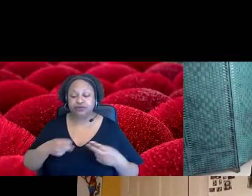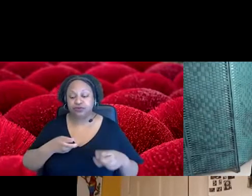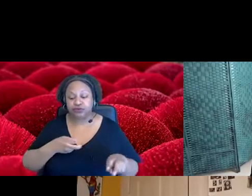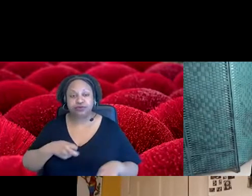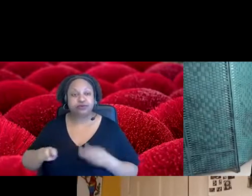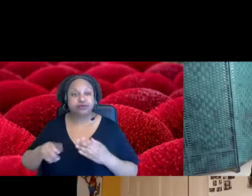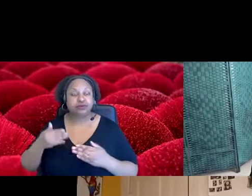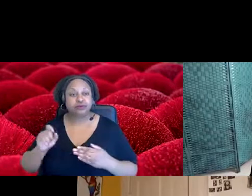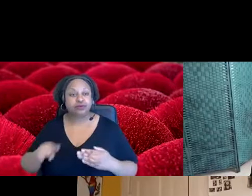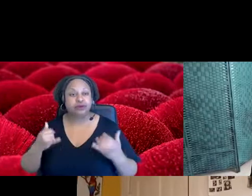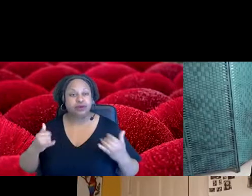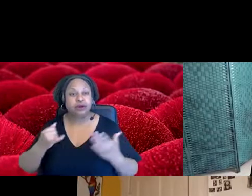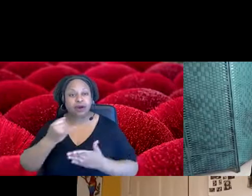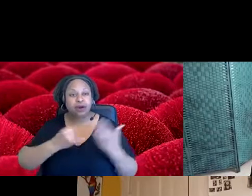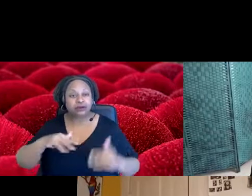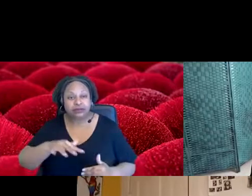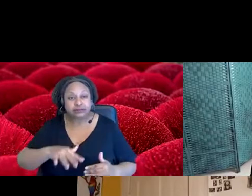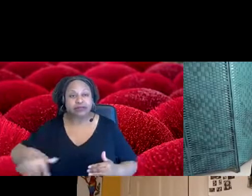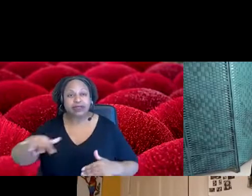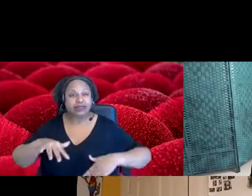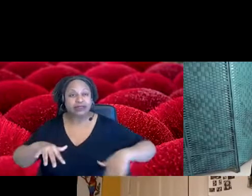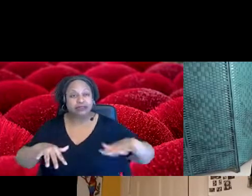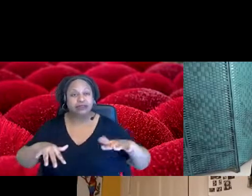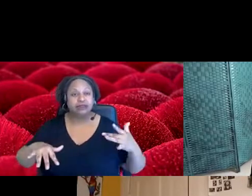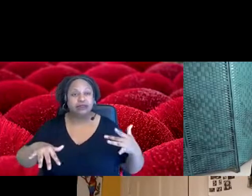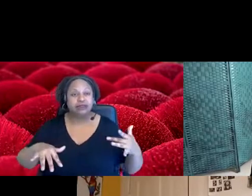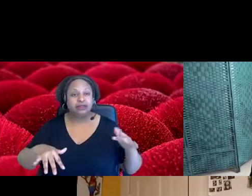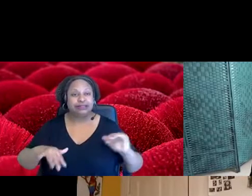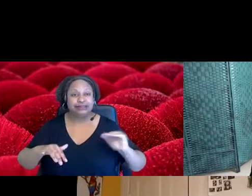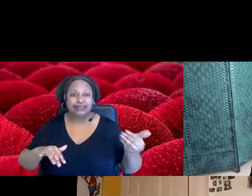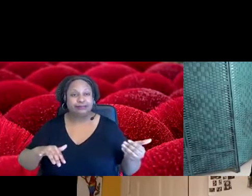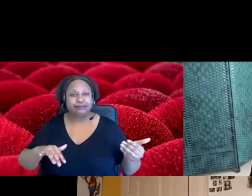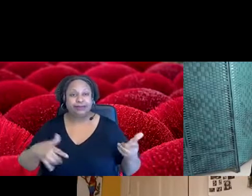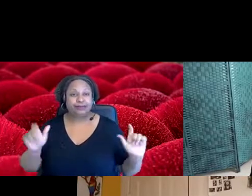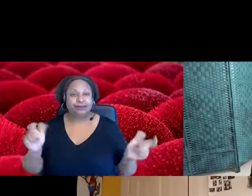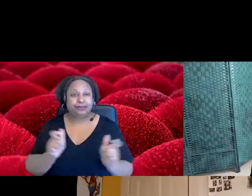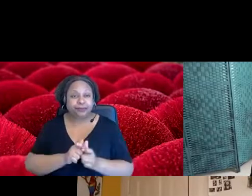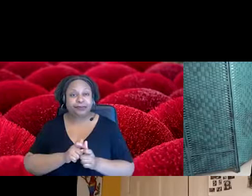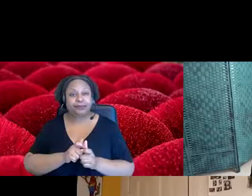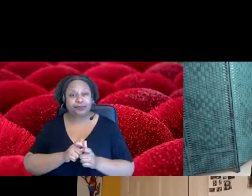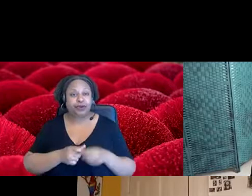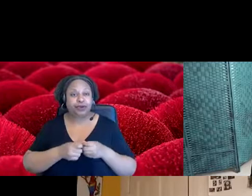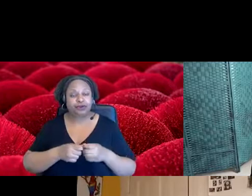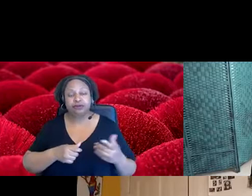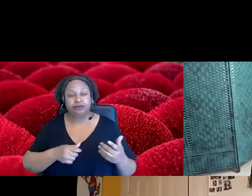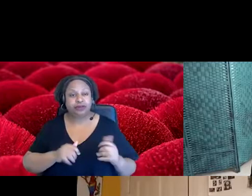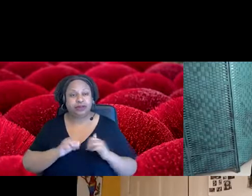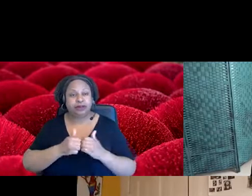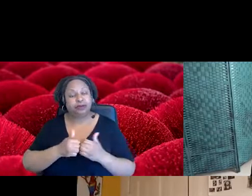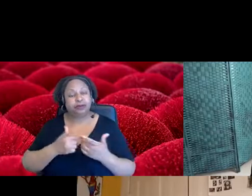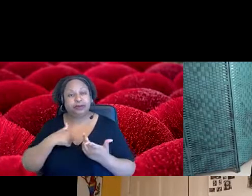thoughts about how we can recover what's been lost and retain what we have left.